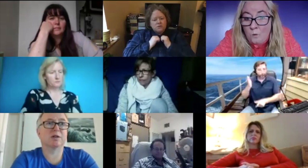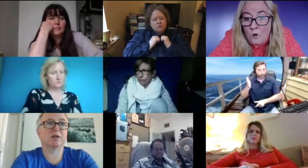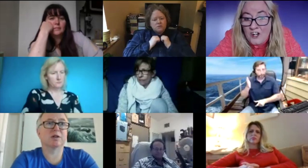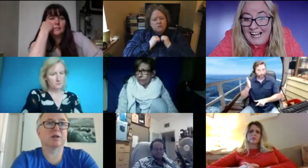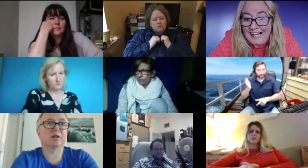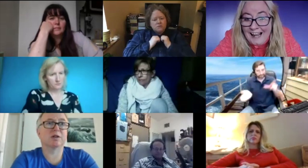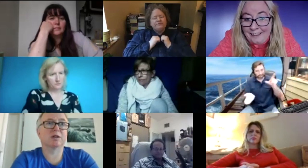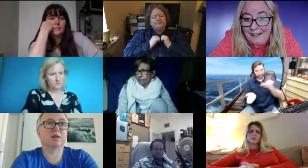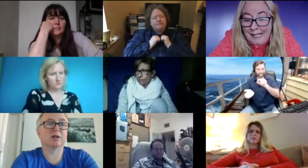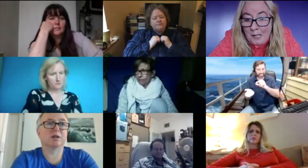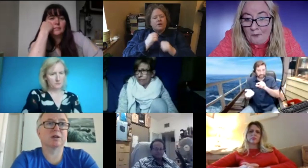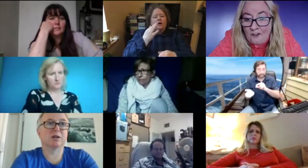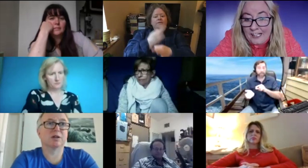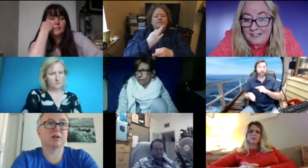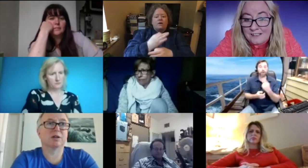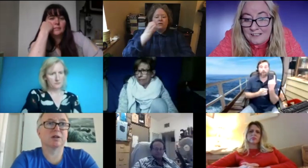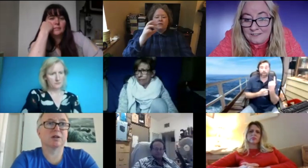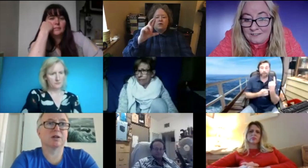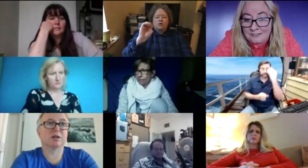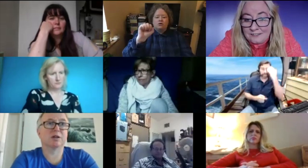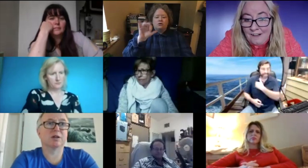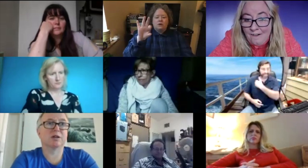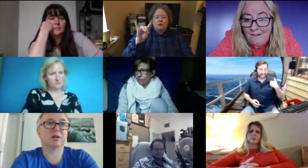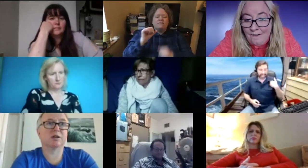And one Catholic priest